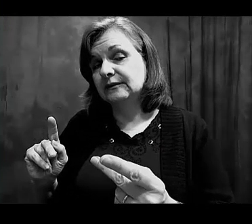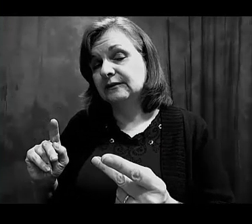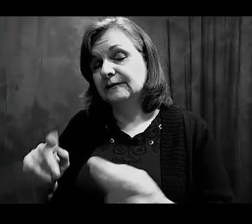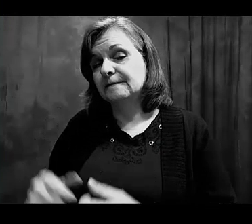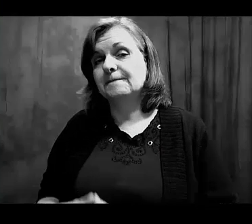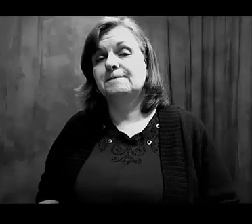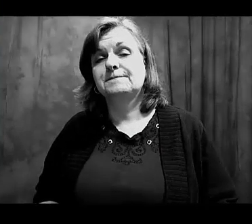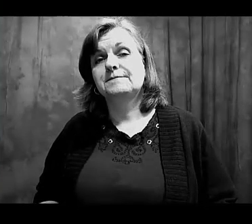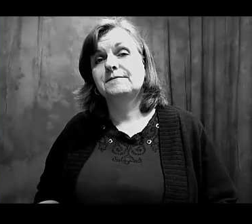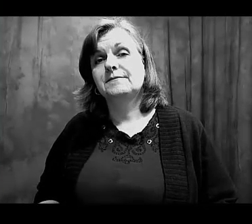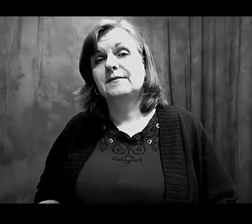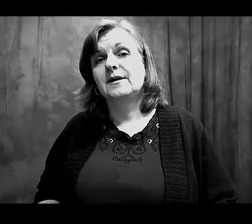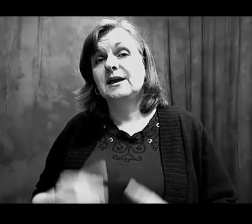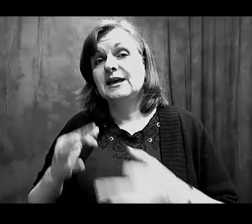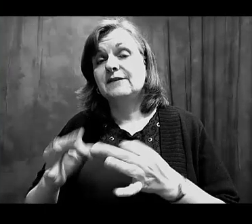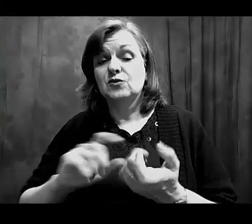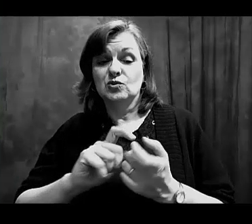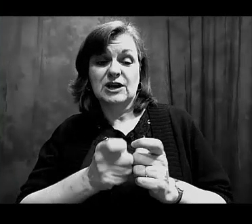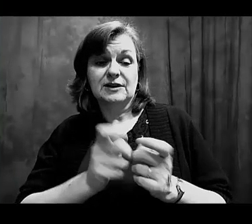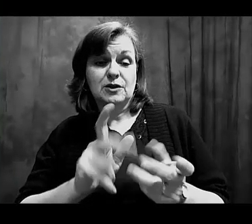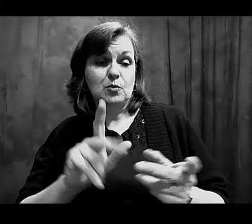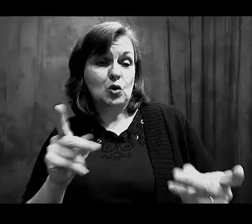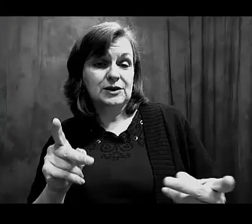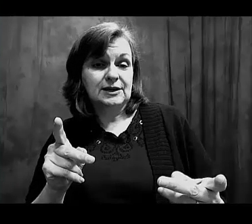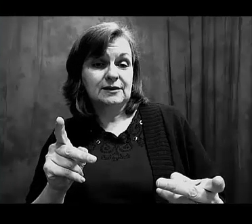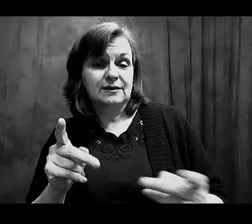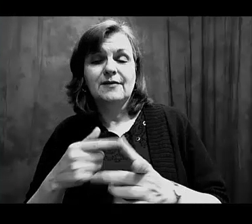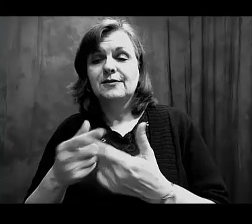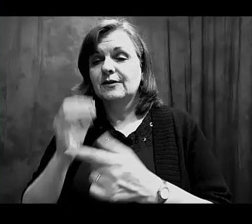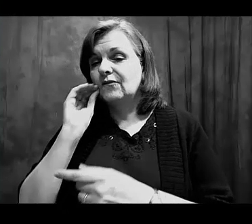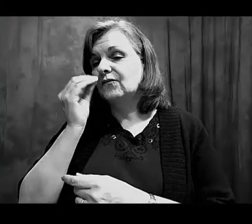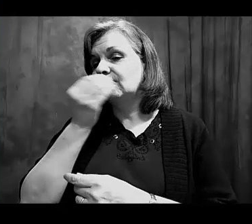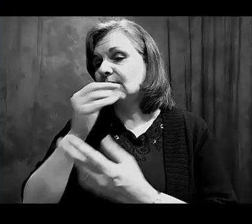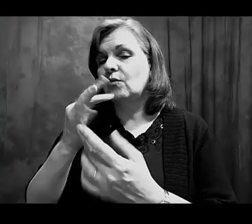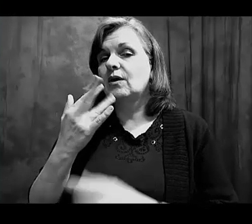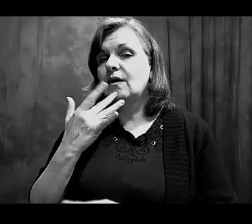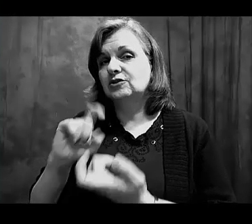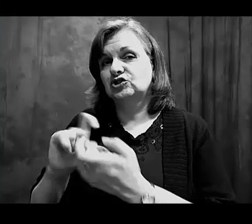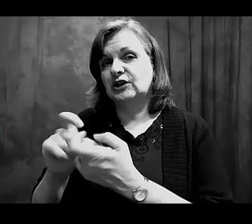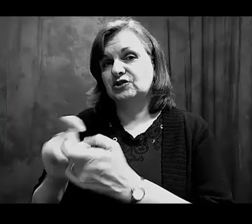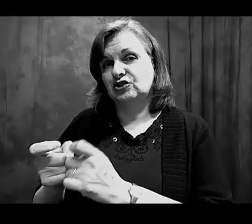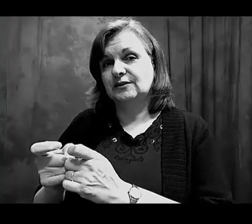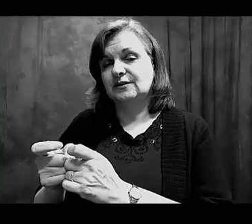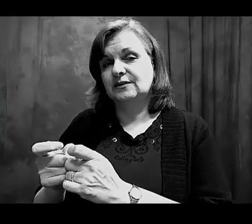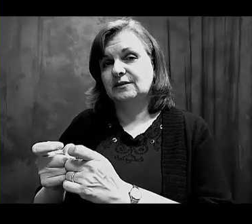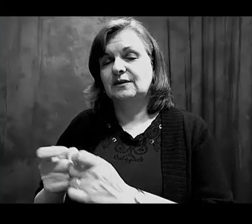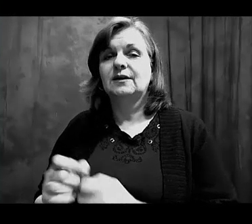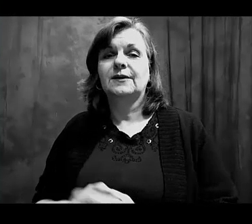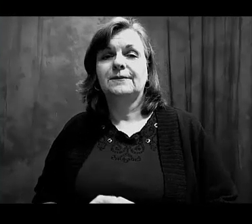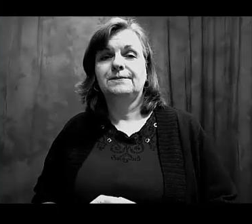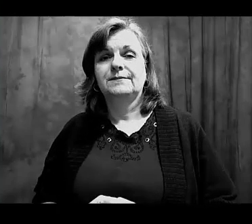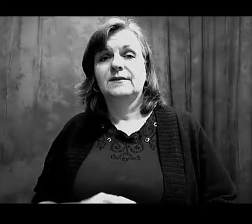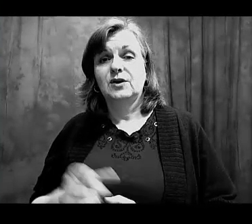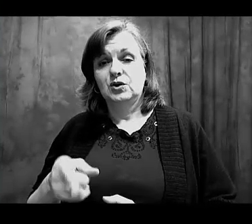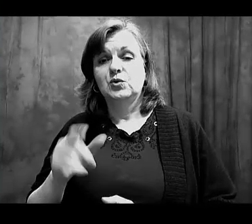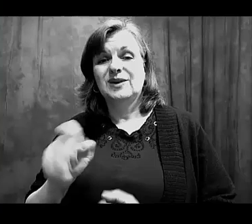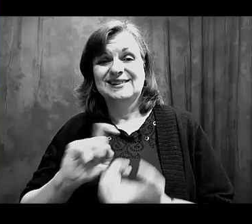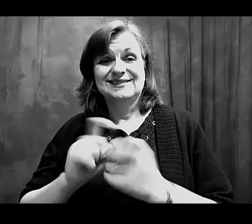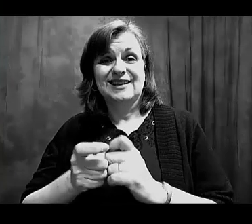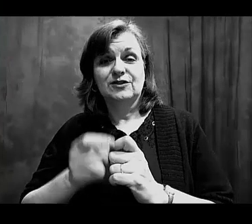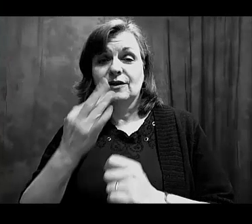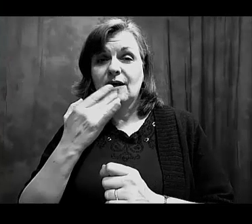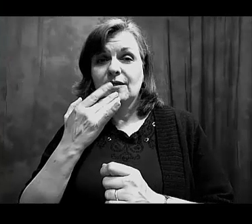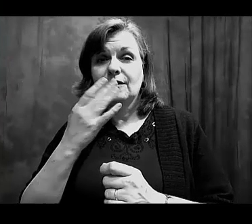then any change in the protein changes the color. And you can actually get them to change colors by changing the pH of the